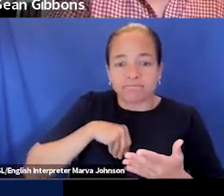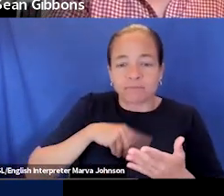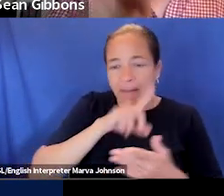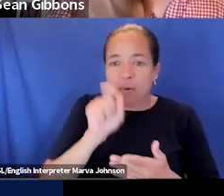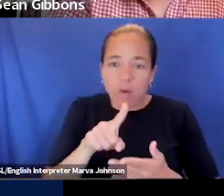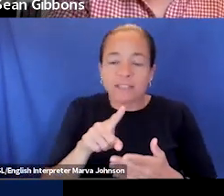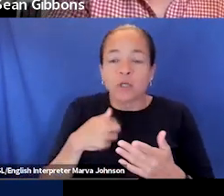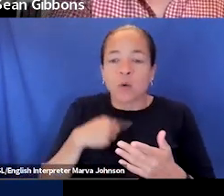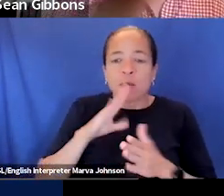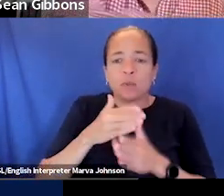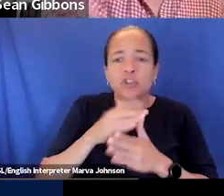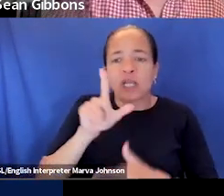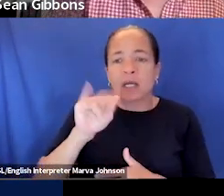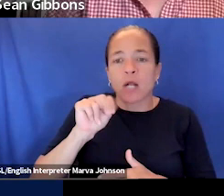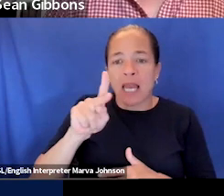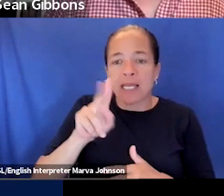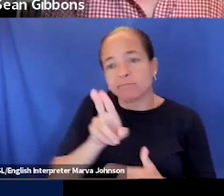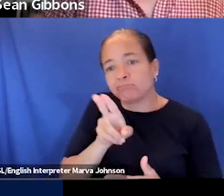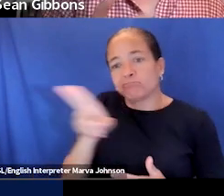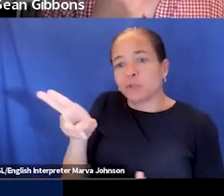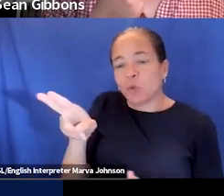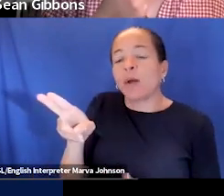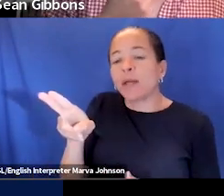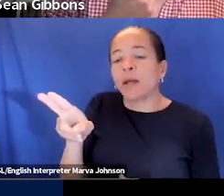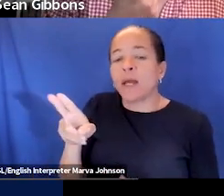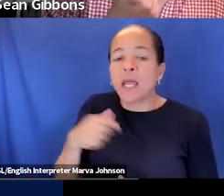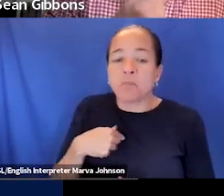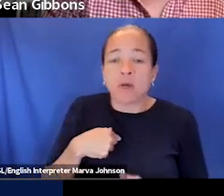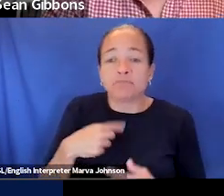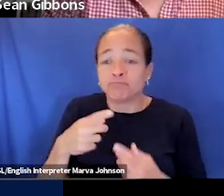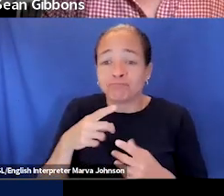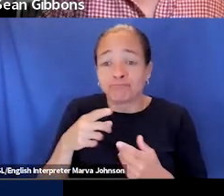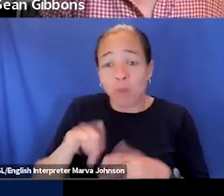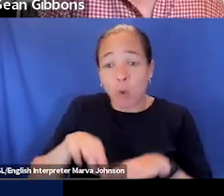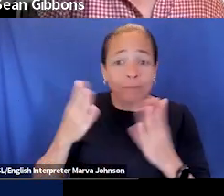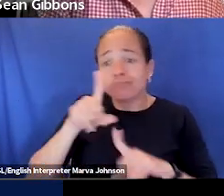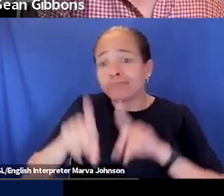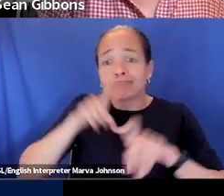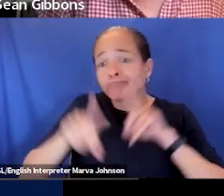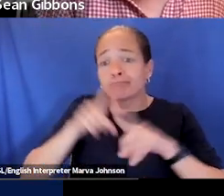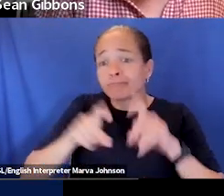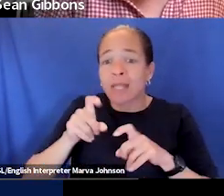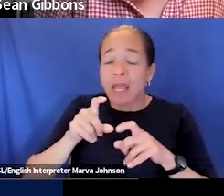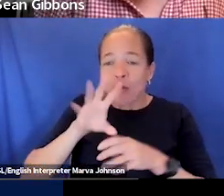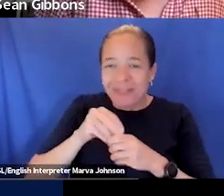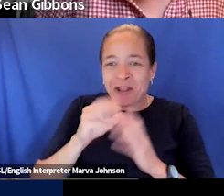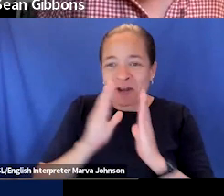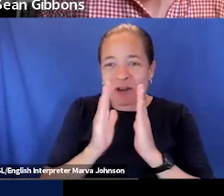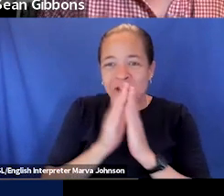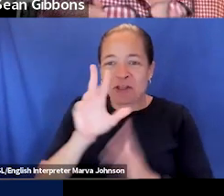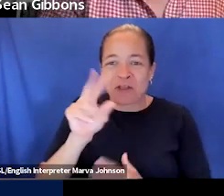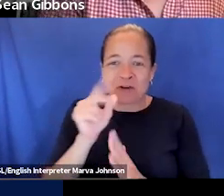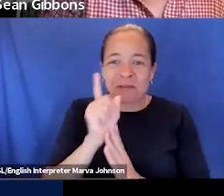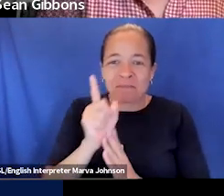in the chat. That's where you'll go and look for it. You'll meet us over there, and we'll be happy to take as many questions as we can over the course of a 30-minute or so office hour